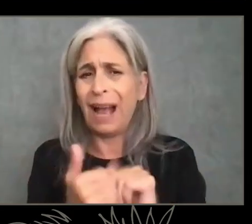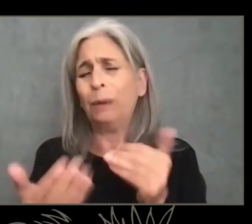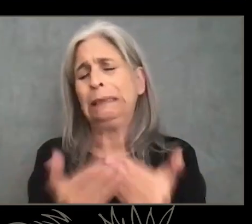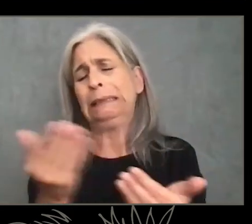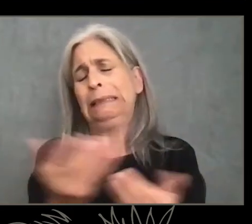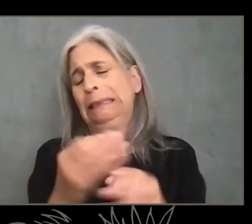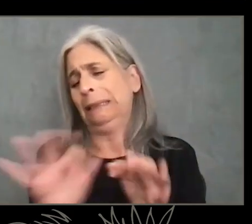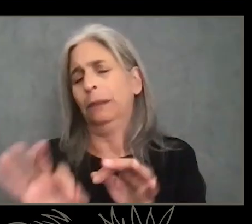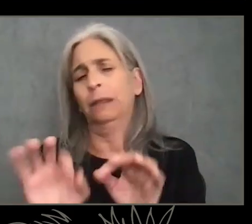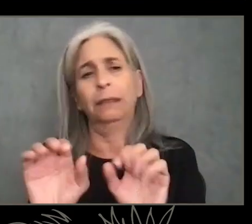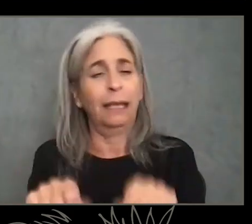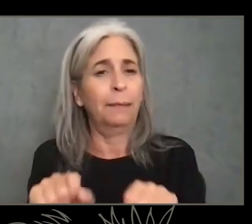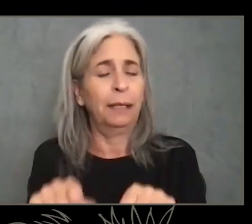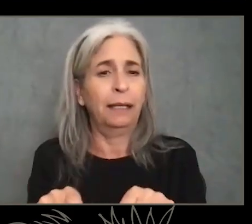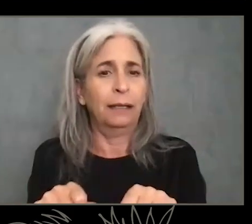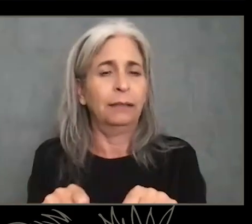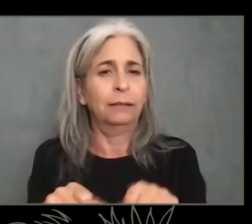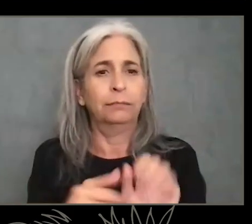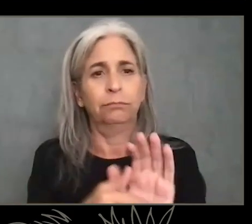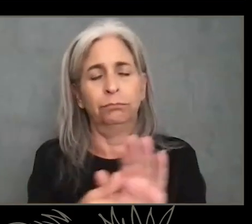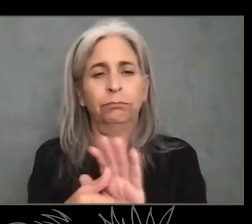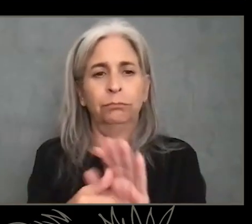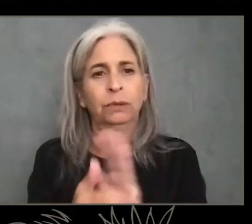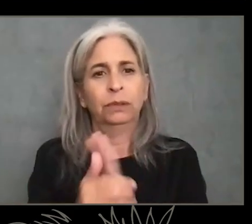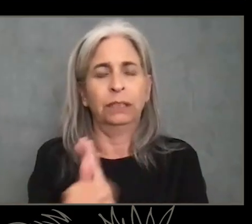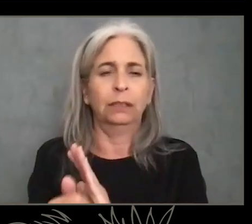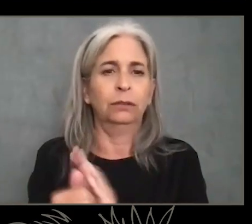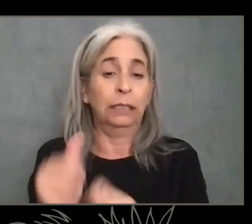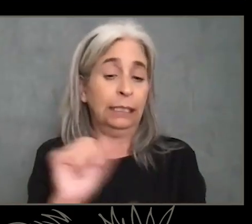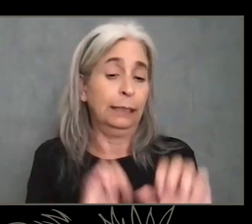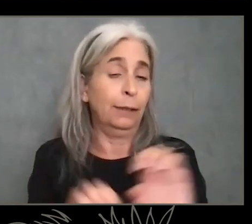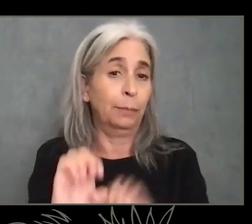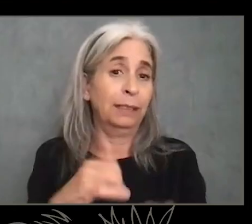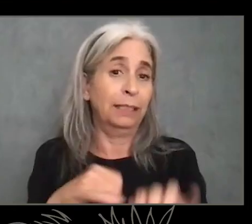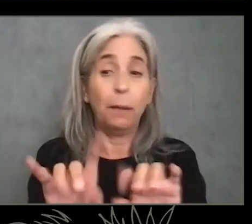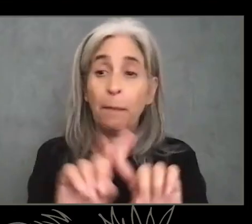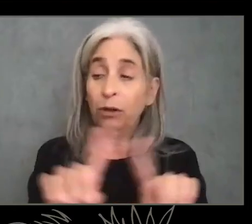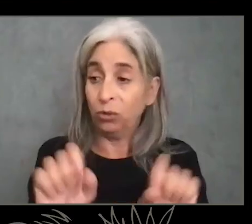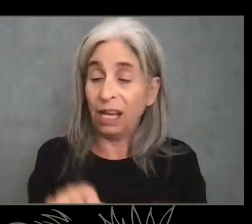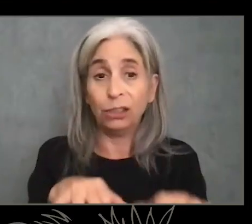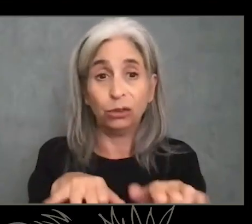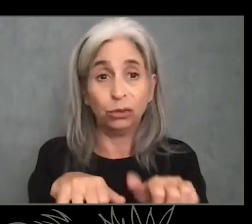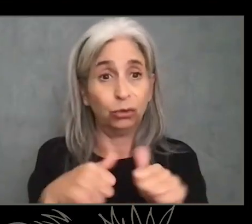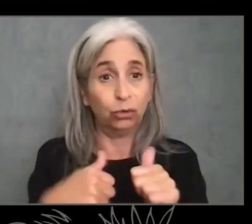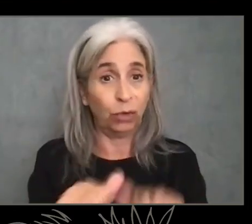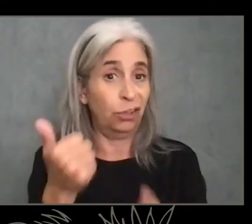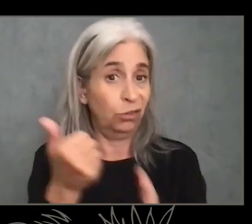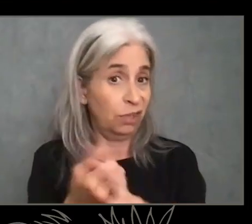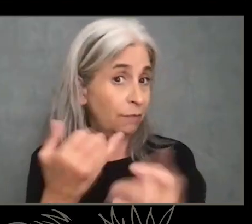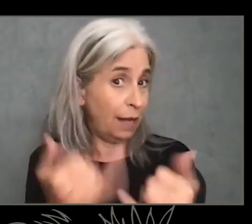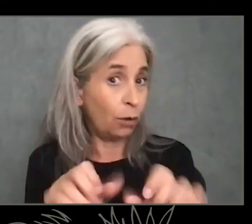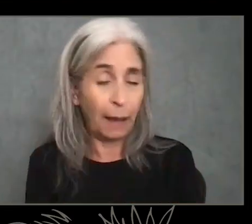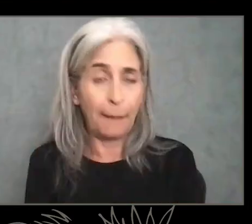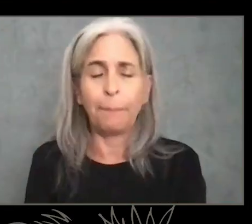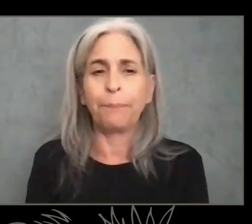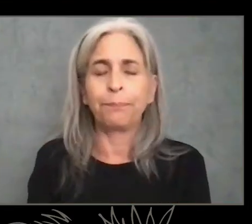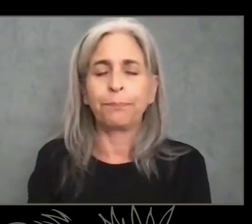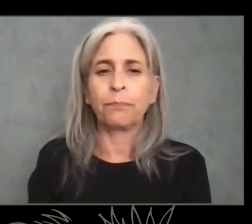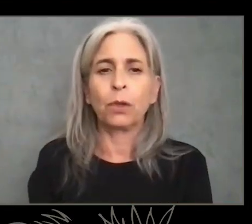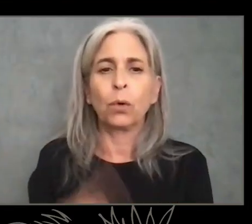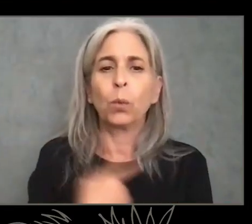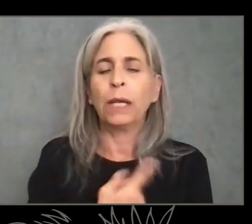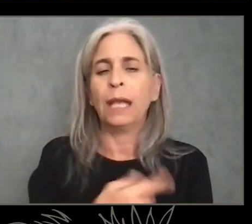easy it might be. As I mentioned, it's still experimental, but you can try it right now. So we have